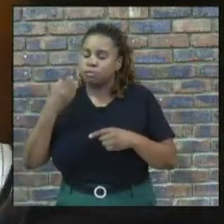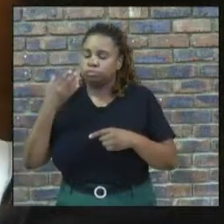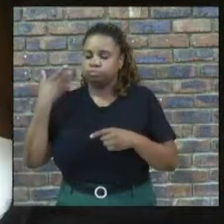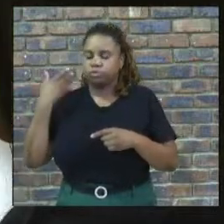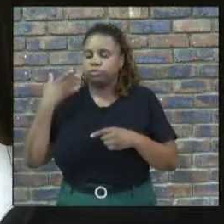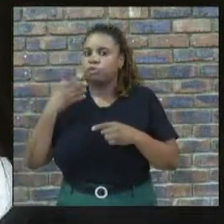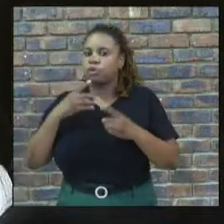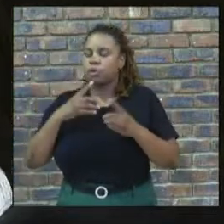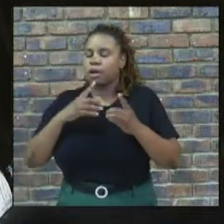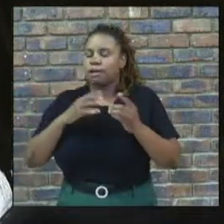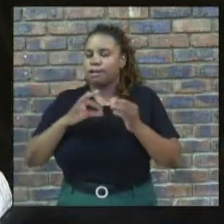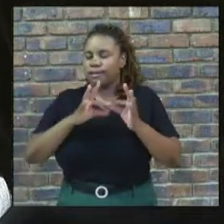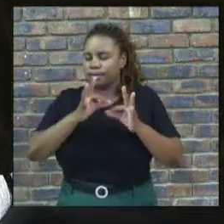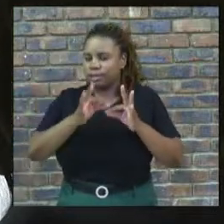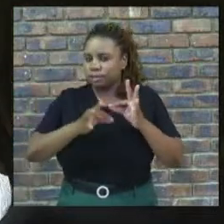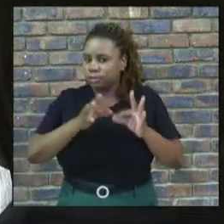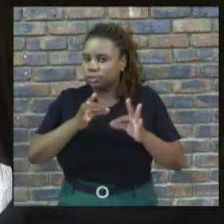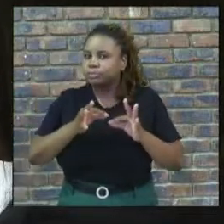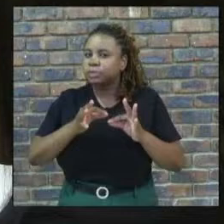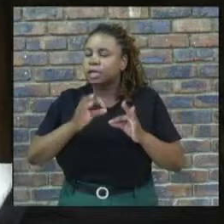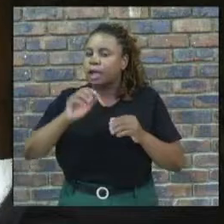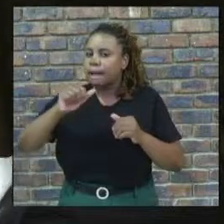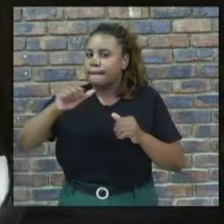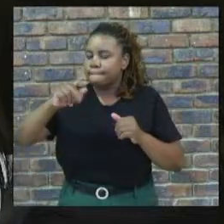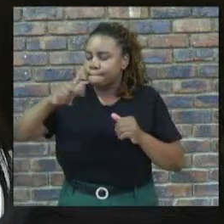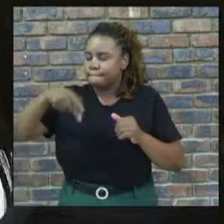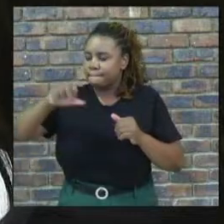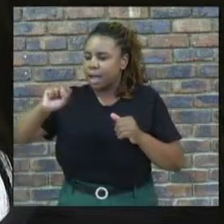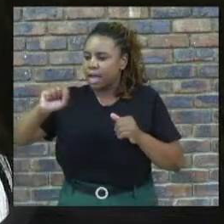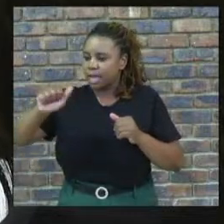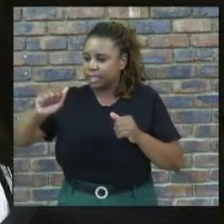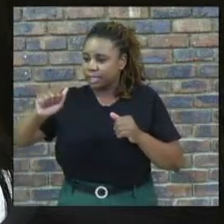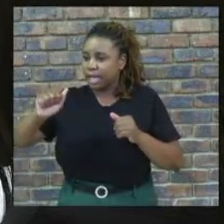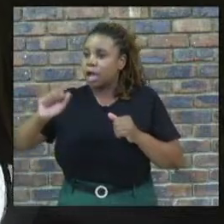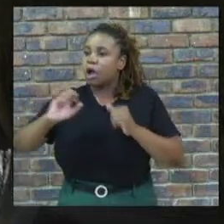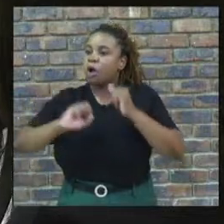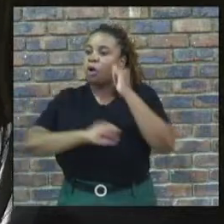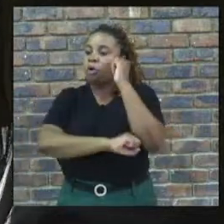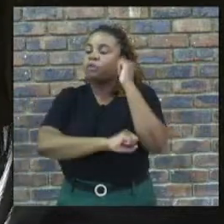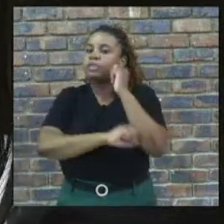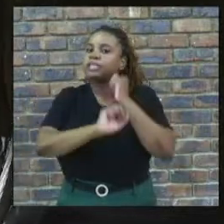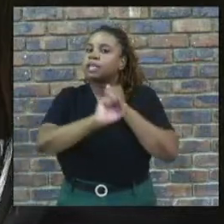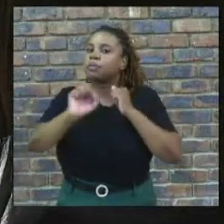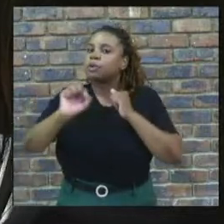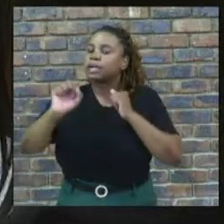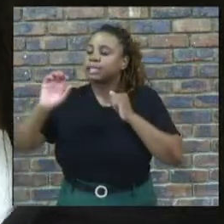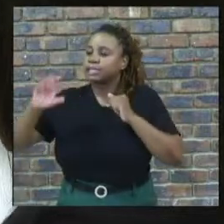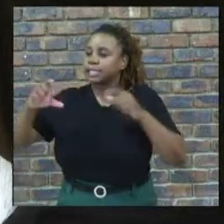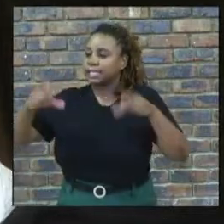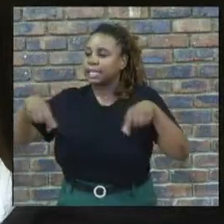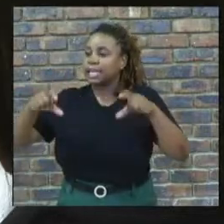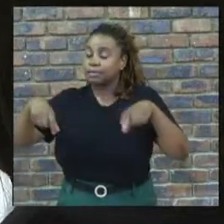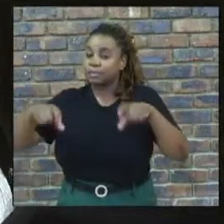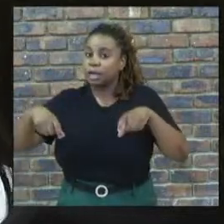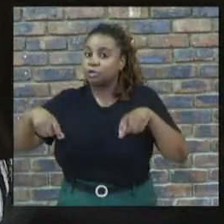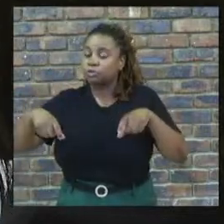their offices in Cape Town, is a fully constituted office with a CEO